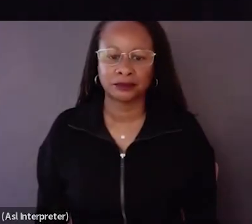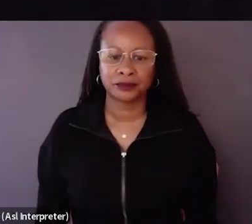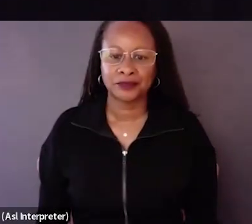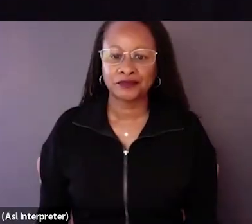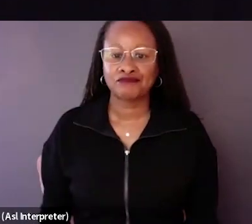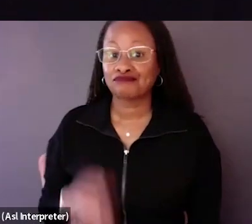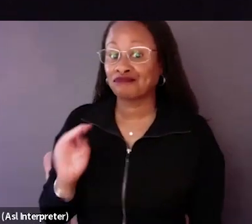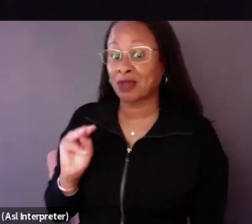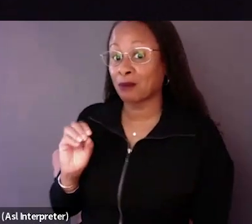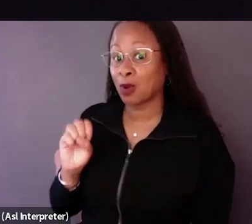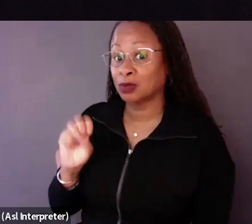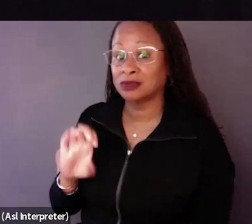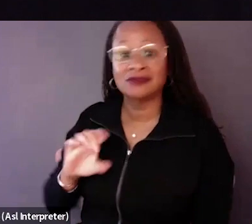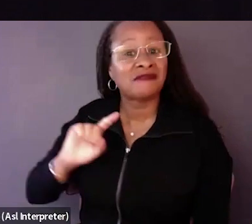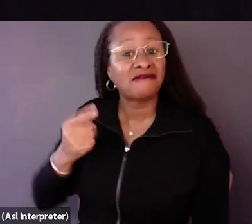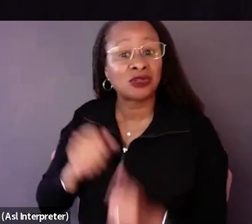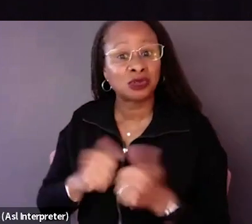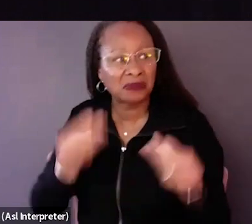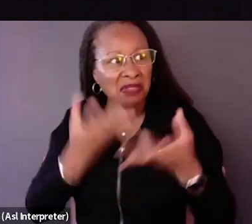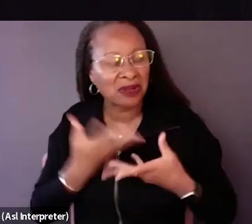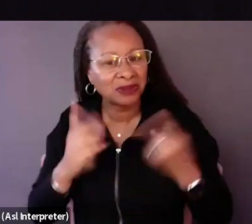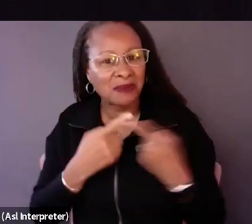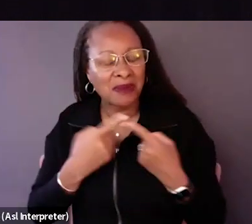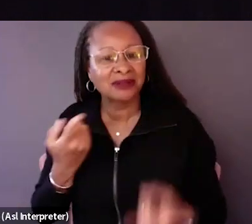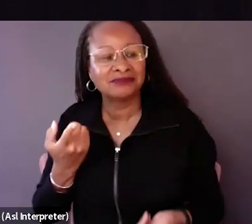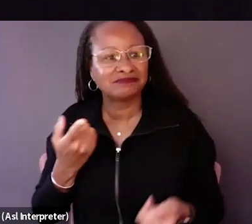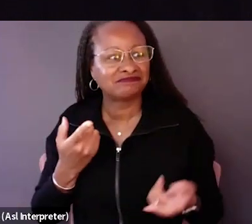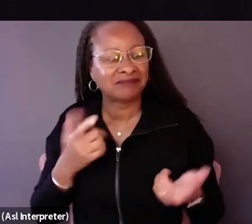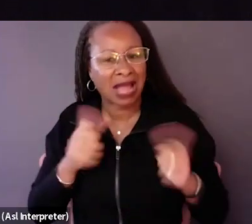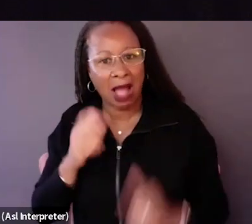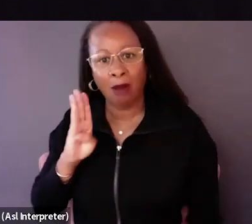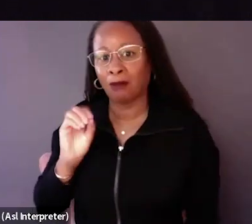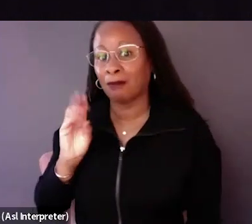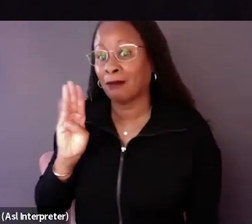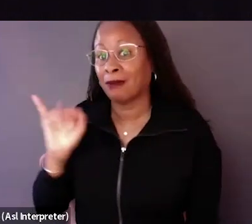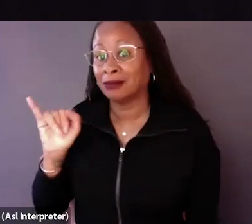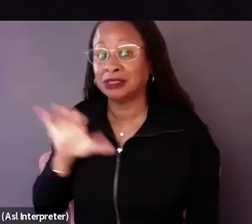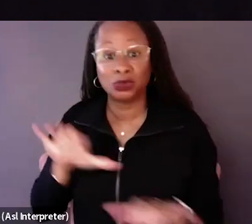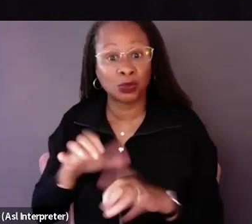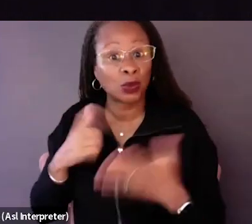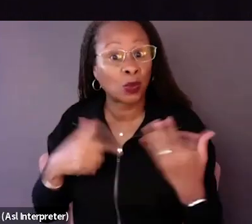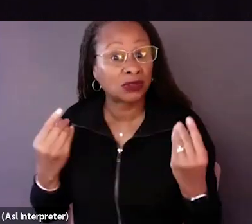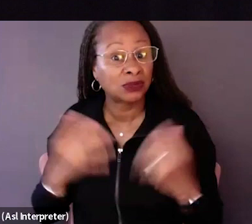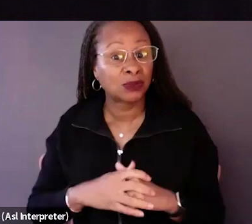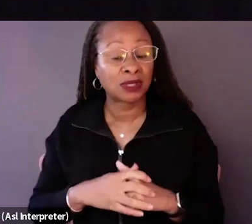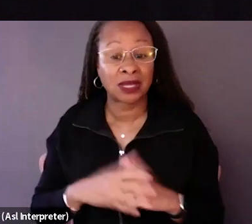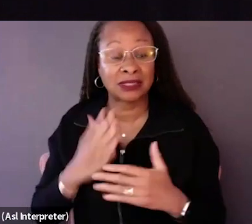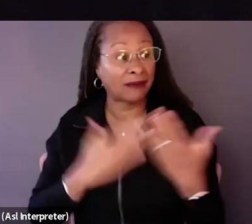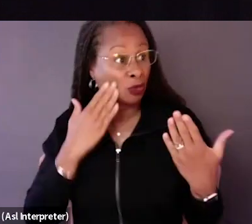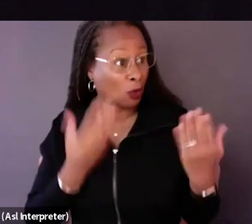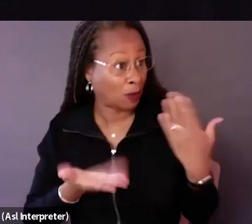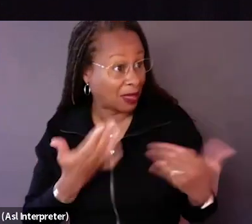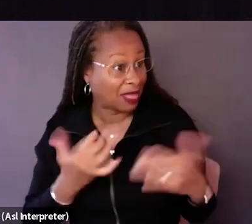So Moses, first, maybe you could update us on how Bobby is doing, where he's doing. Some of you may know that he returned